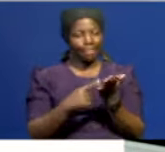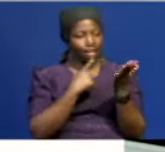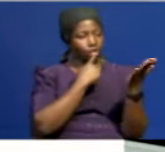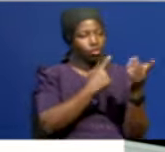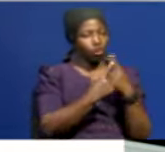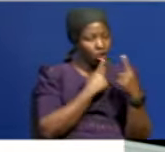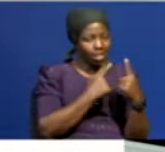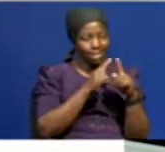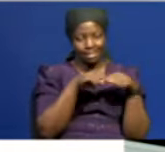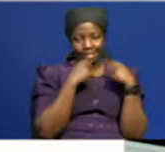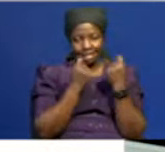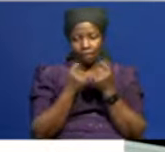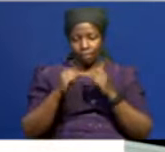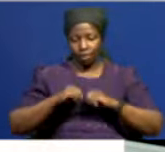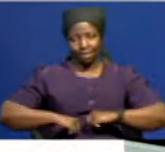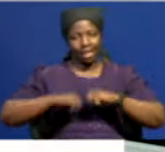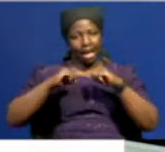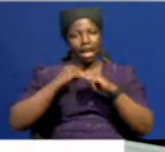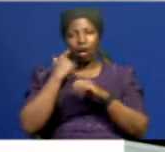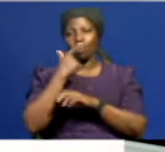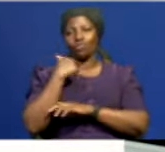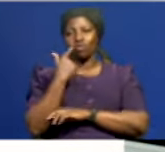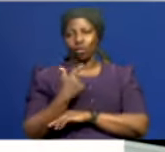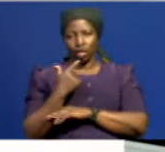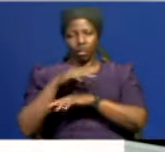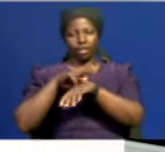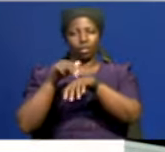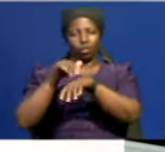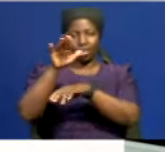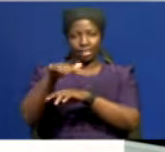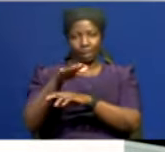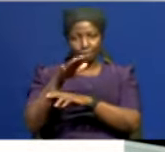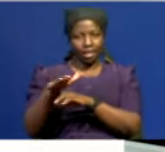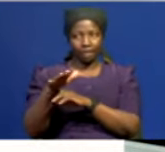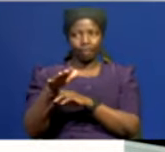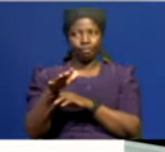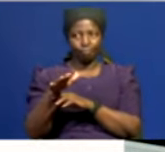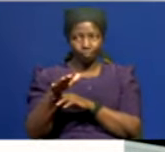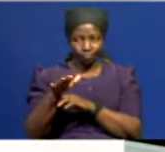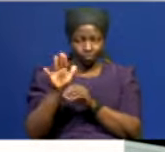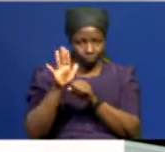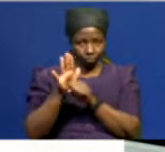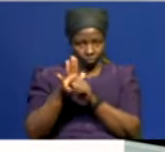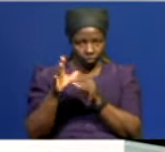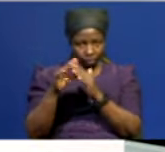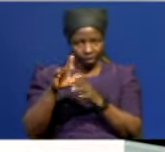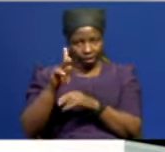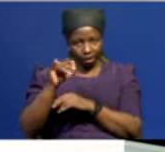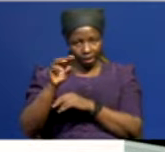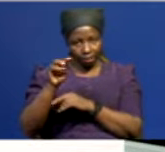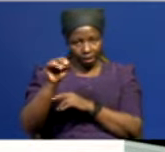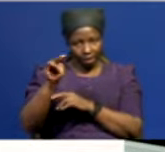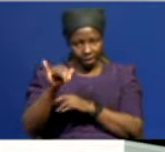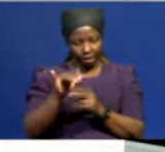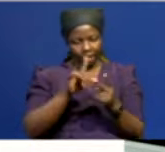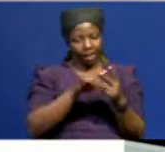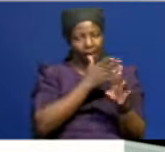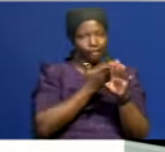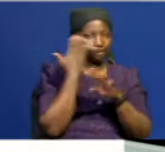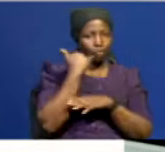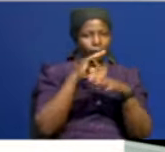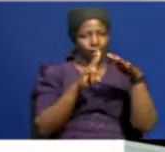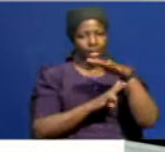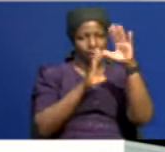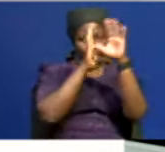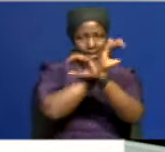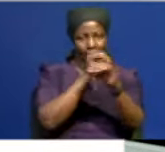co-chaired by National Assembly Majority Leader Kimani Ichung'wah and former Vice President Stephen Kalonzo Musyoka, said that the team will meet